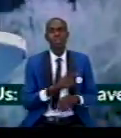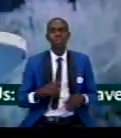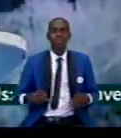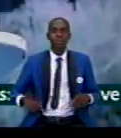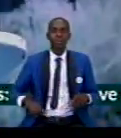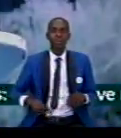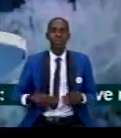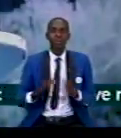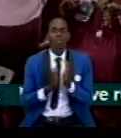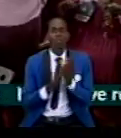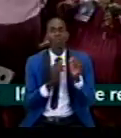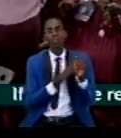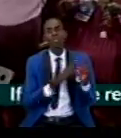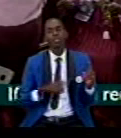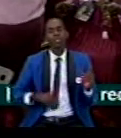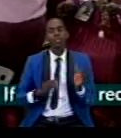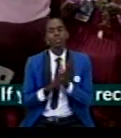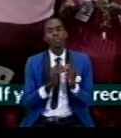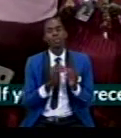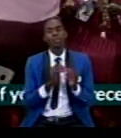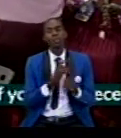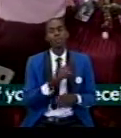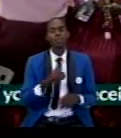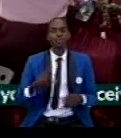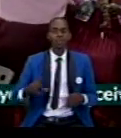Bring them out. Keep on bringing them out.